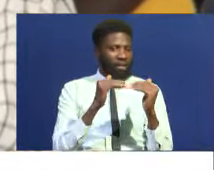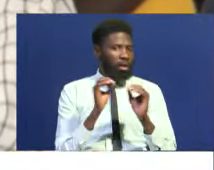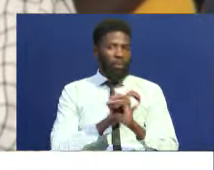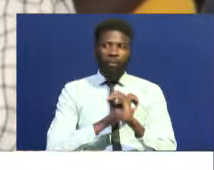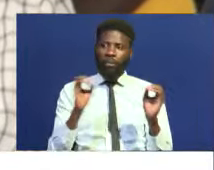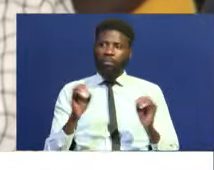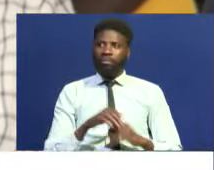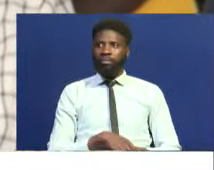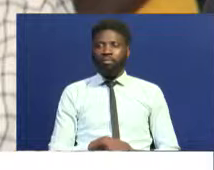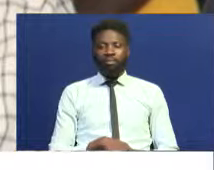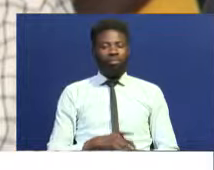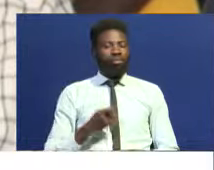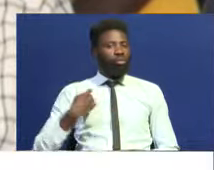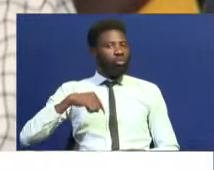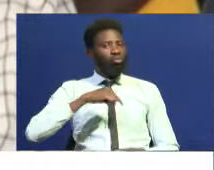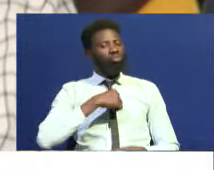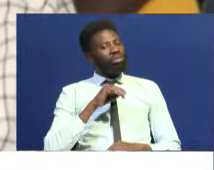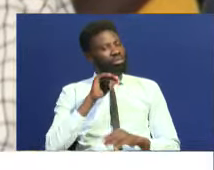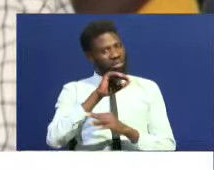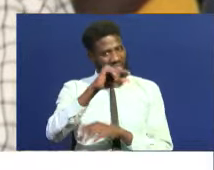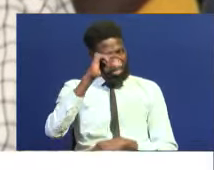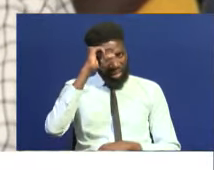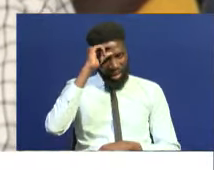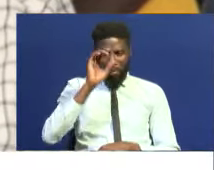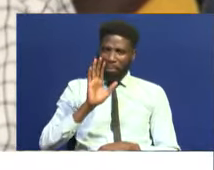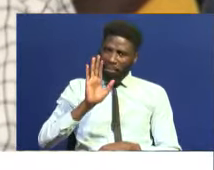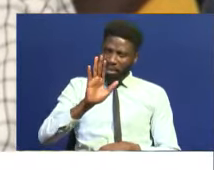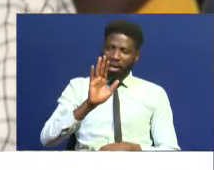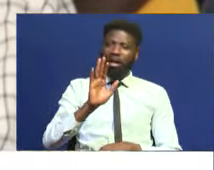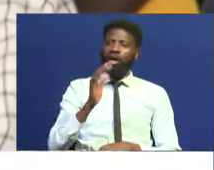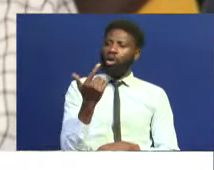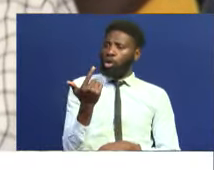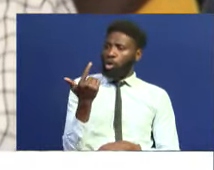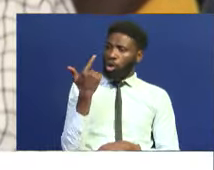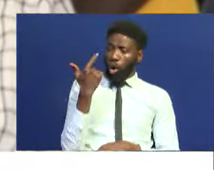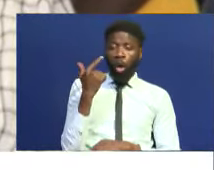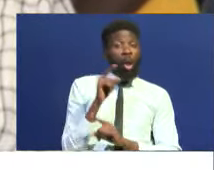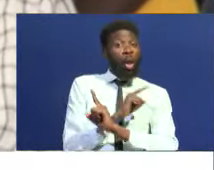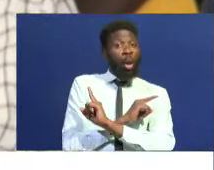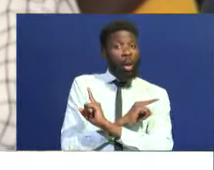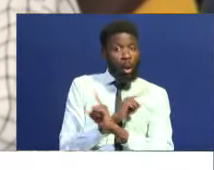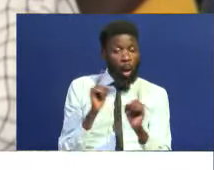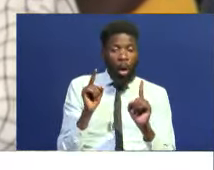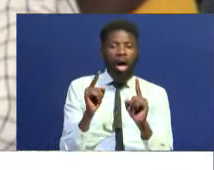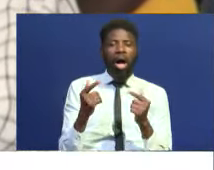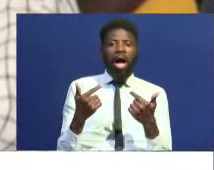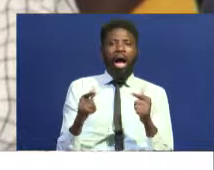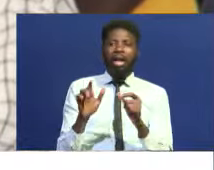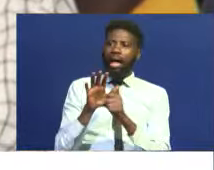strengthen its anti-marginalization and anti-discrimination laws. This